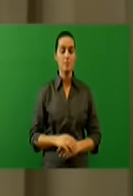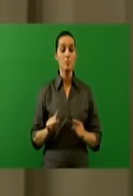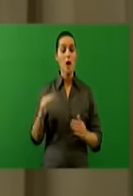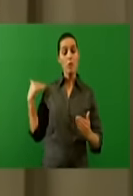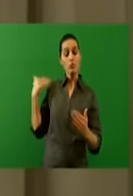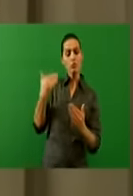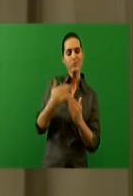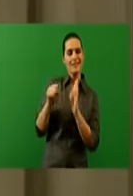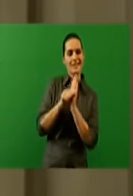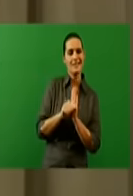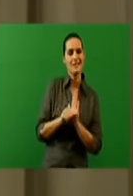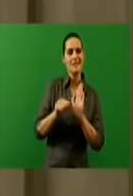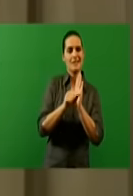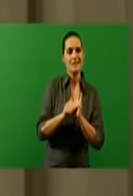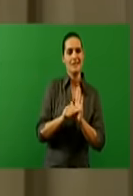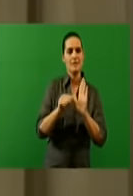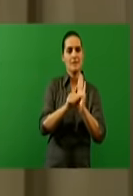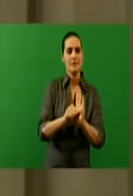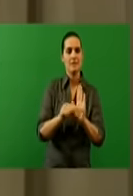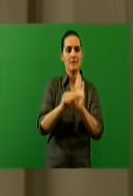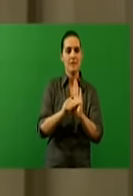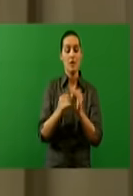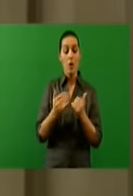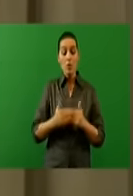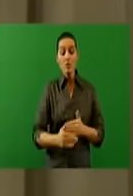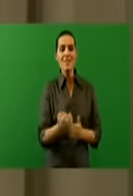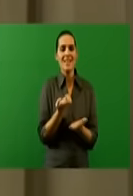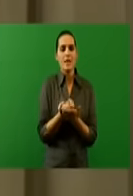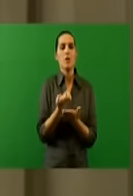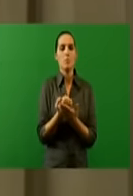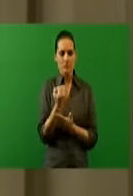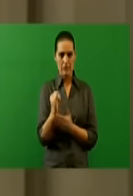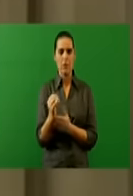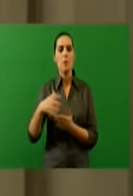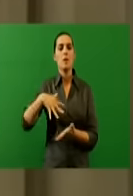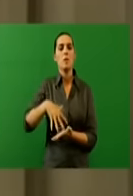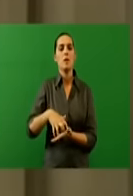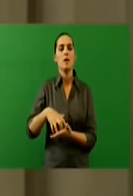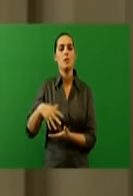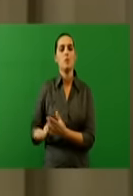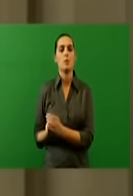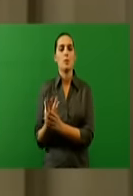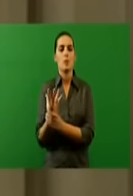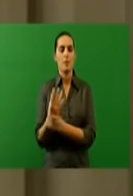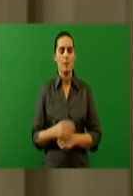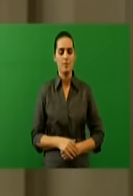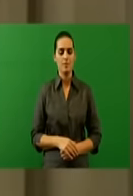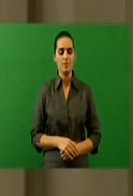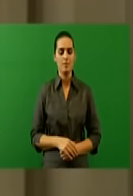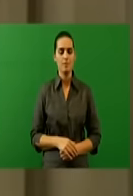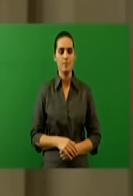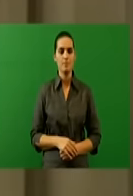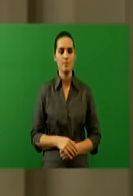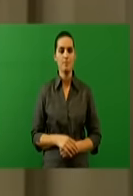in the bank's leading indicator of economic activity. Business confidence remains